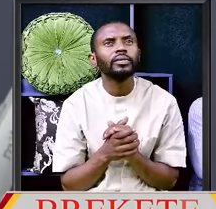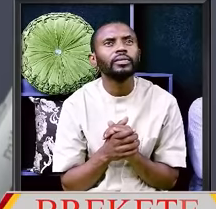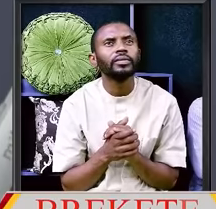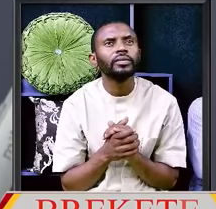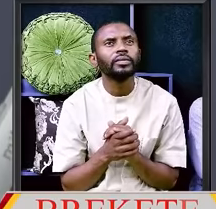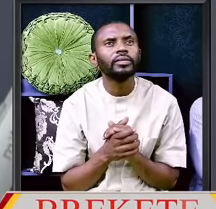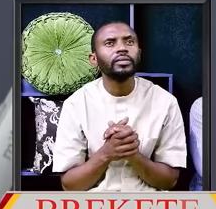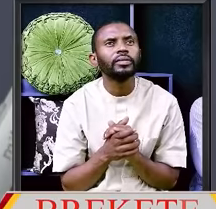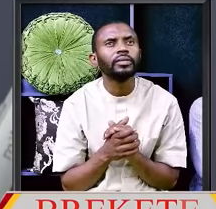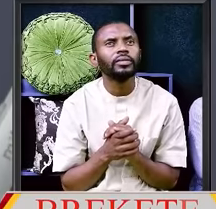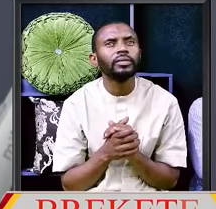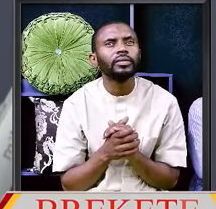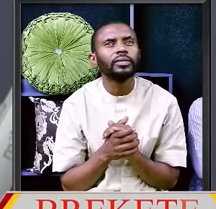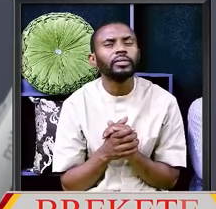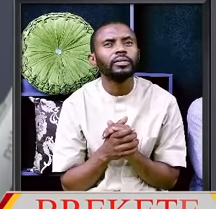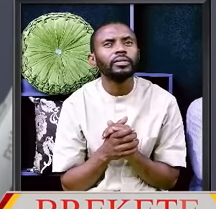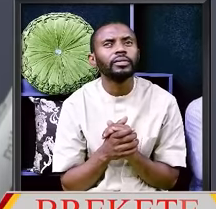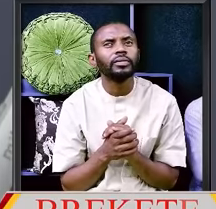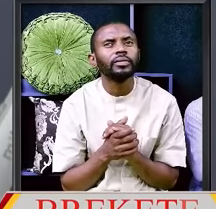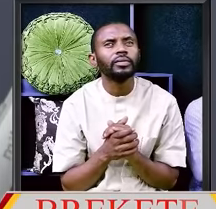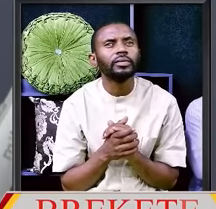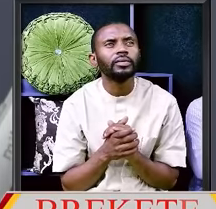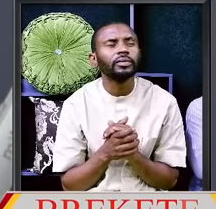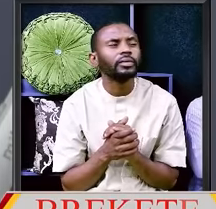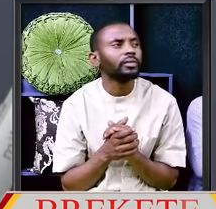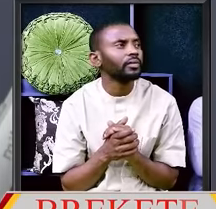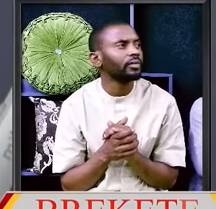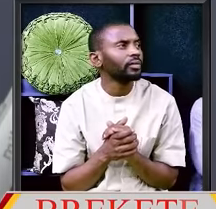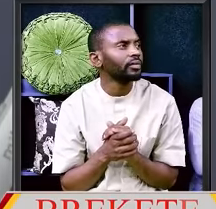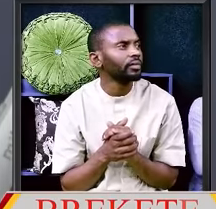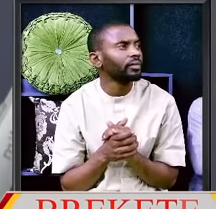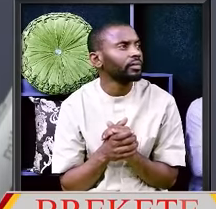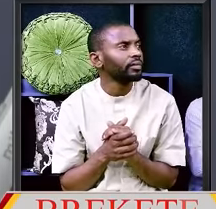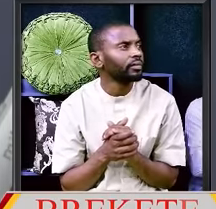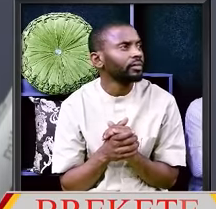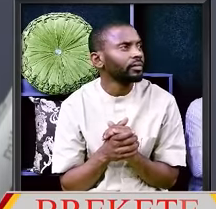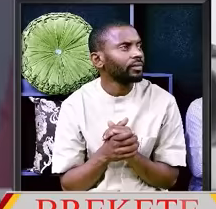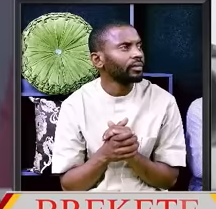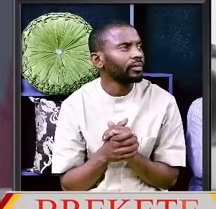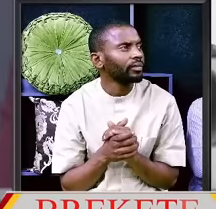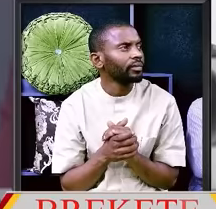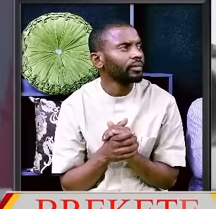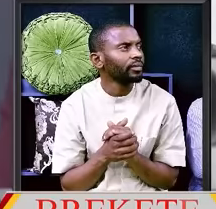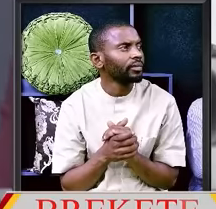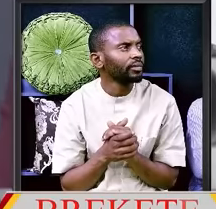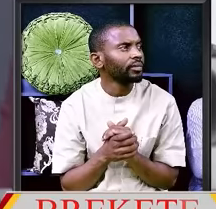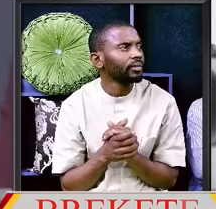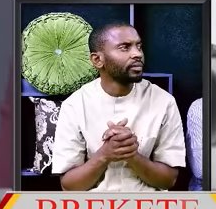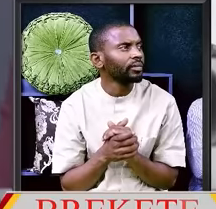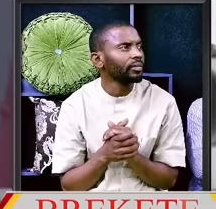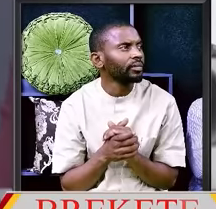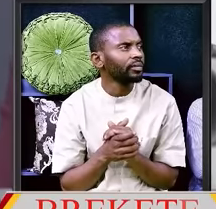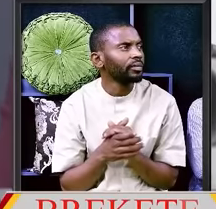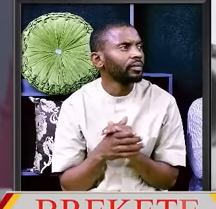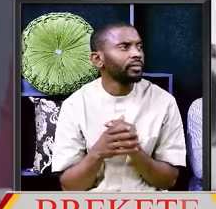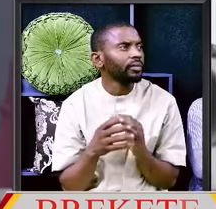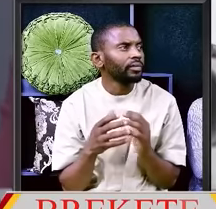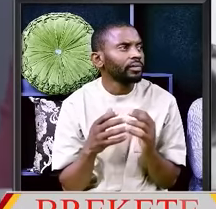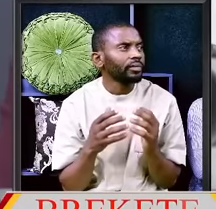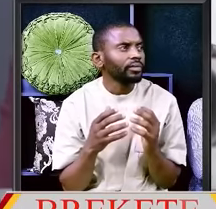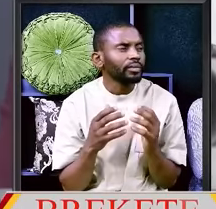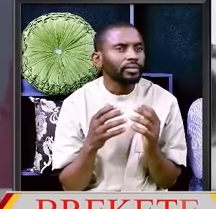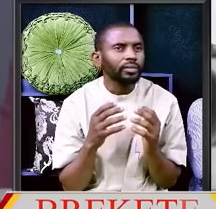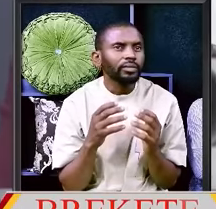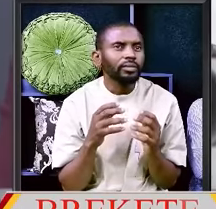bullied with her husband day and night. The people that her husband's father knew them,